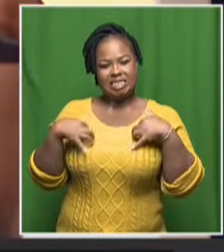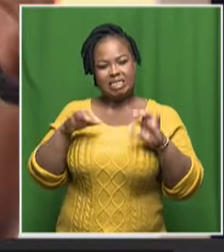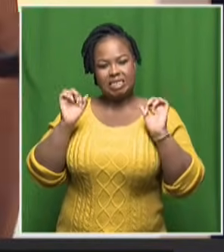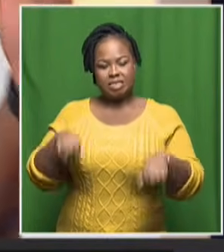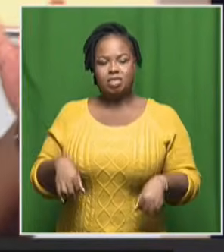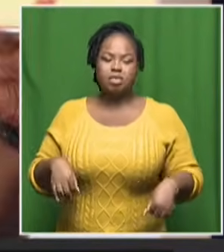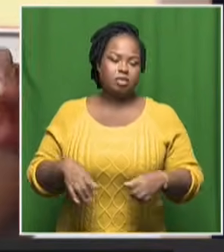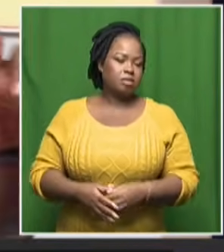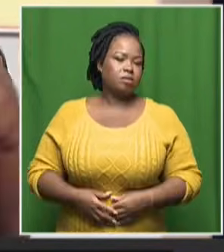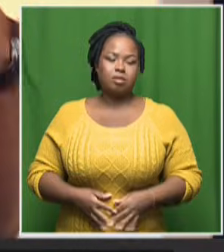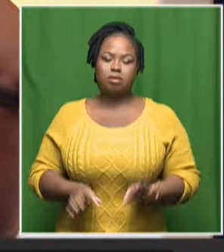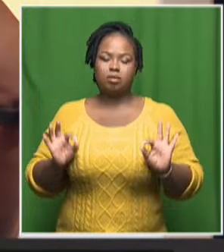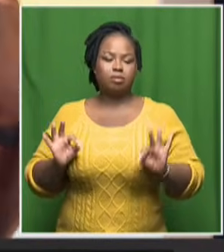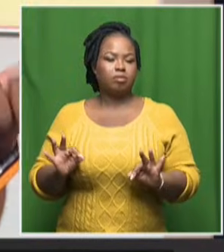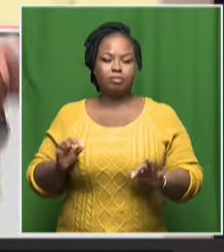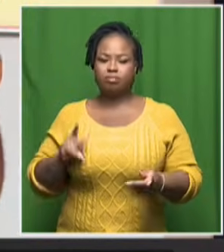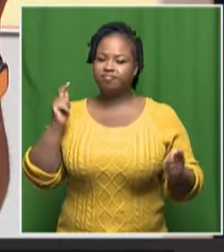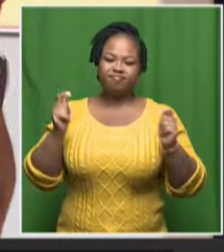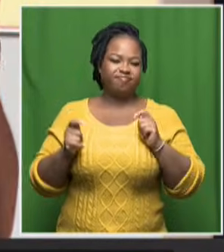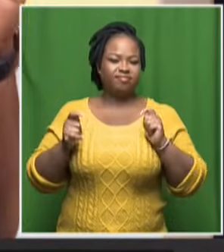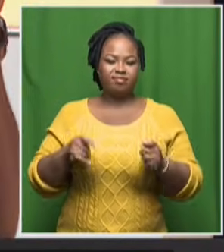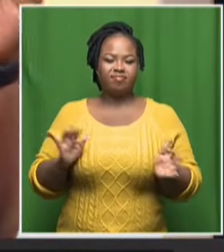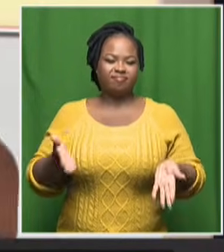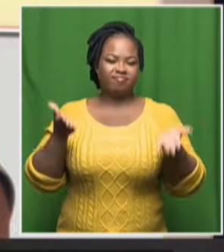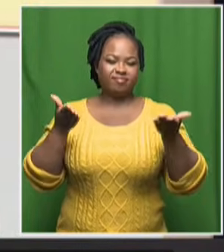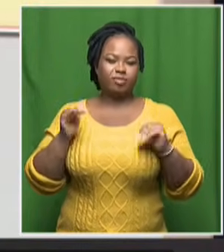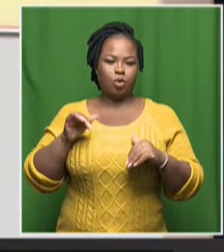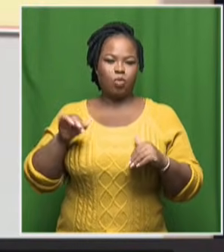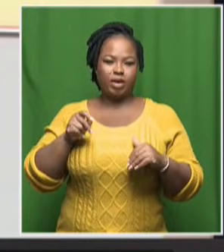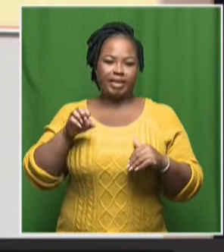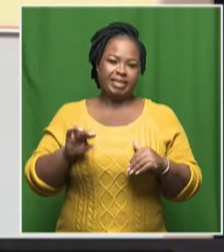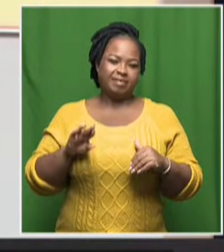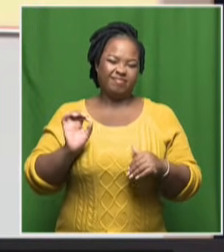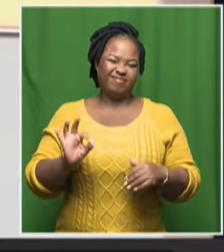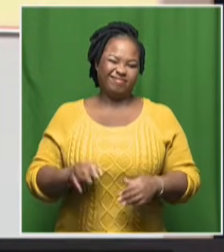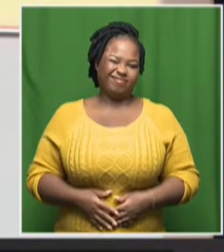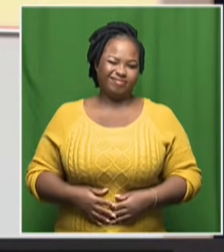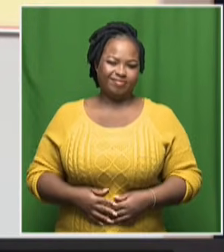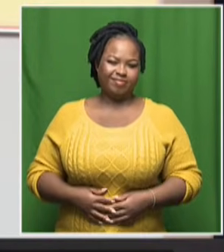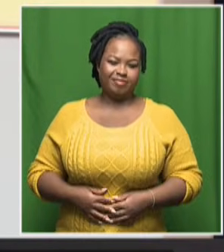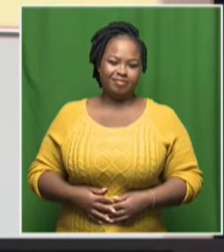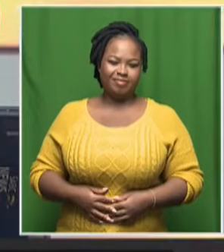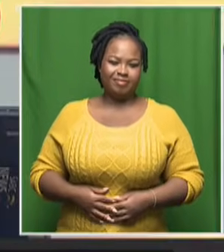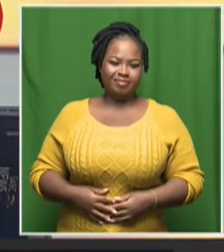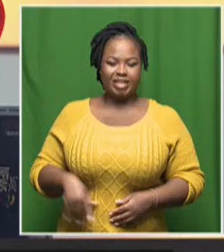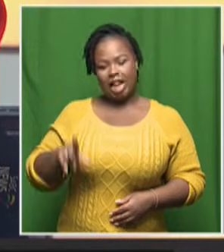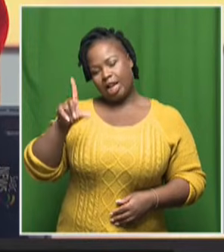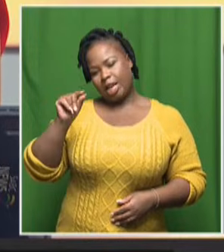bringing the new and transformed and elevated BongiArch. Yes. Clock it.